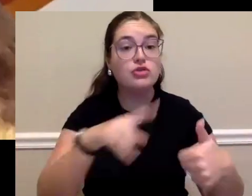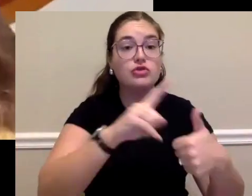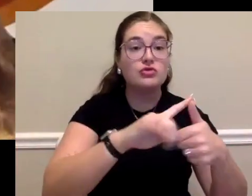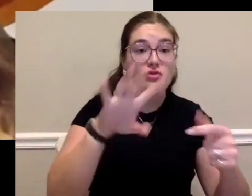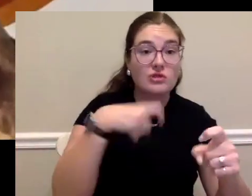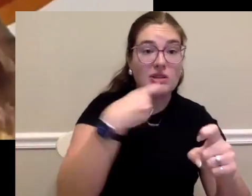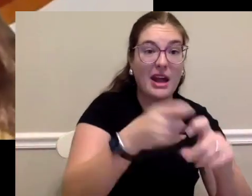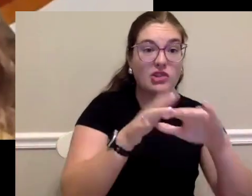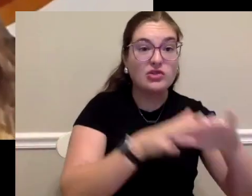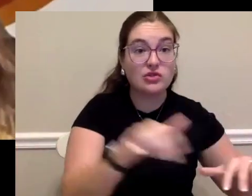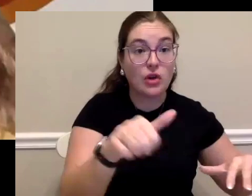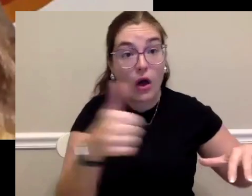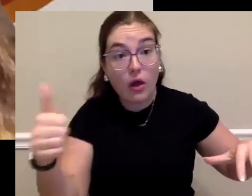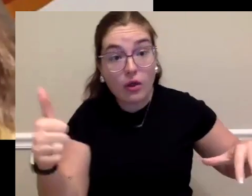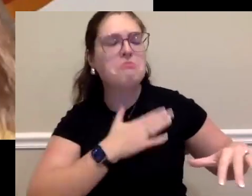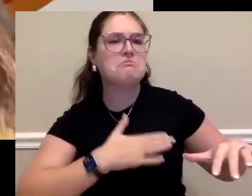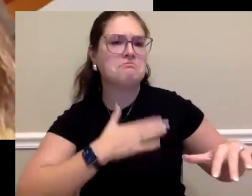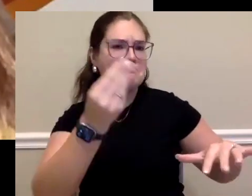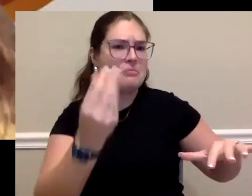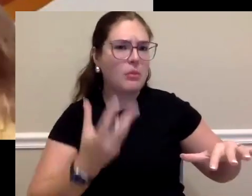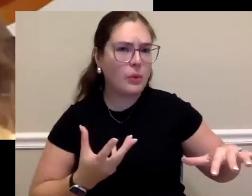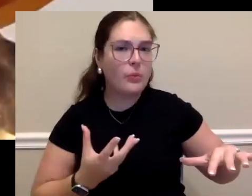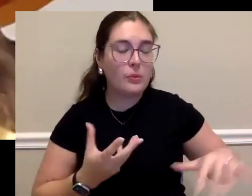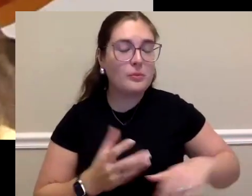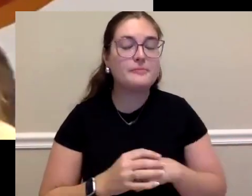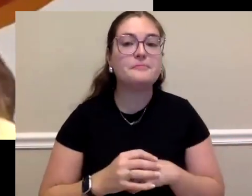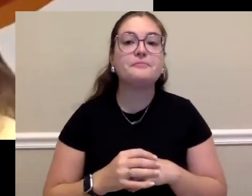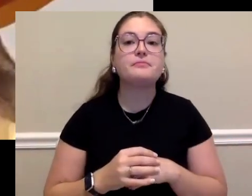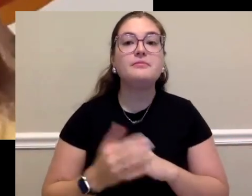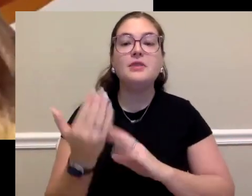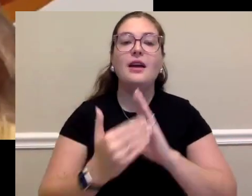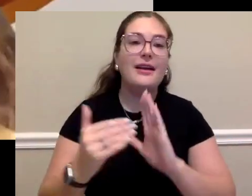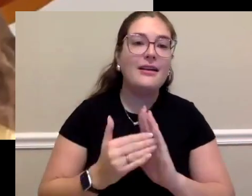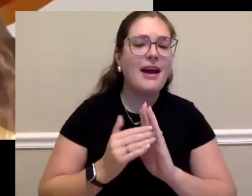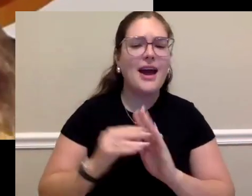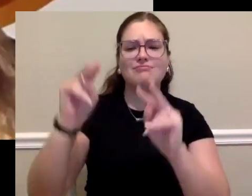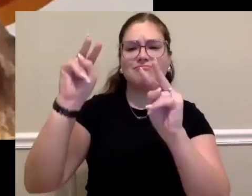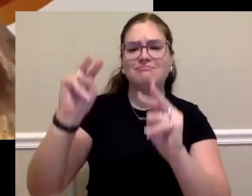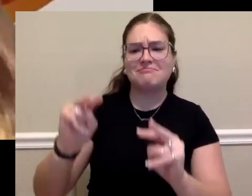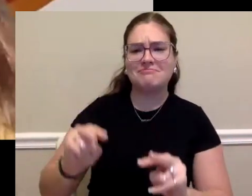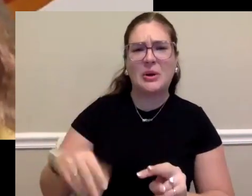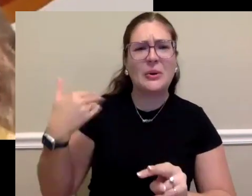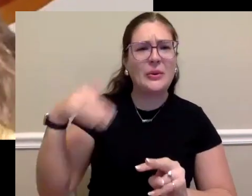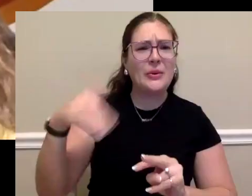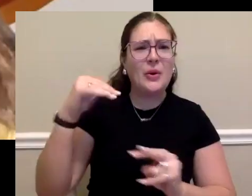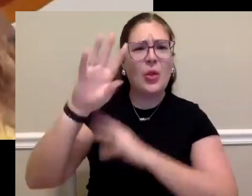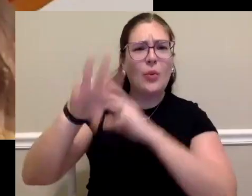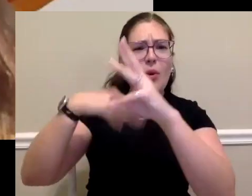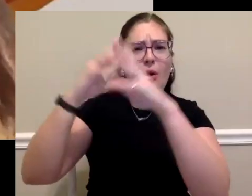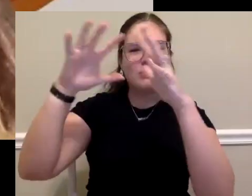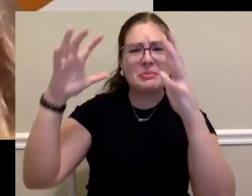Spanish, please let us know what language that is. Again, we love seeing how global our community